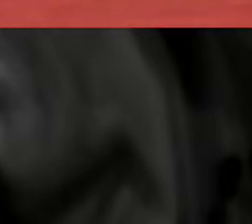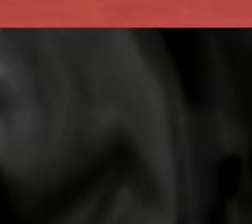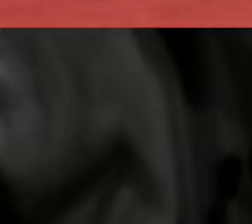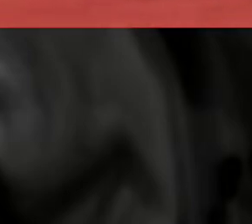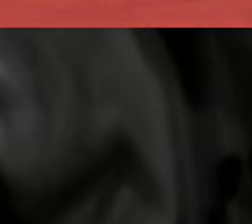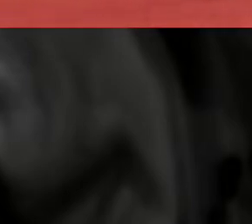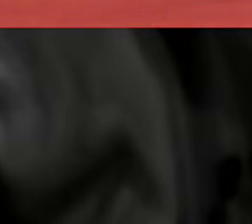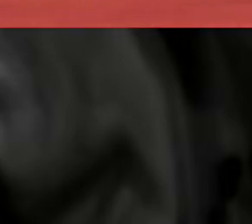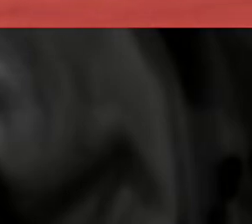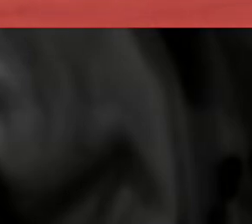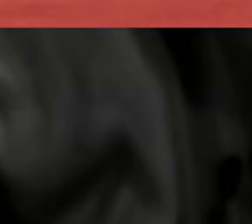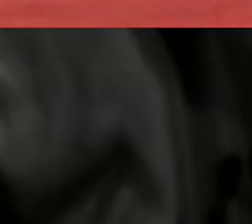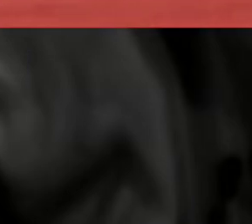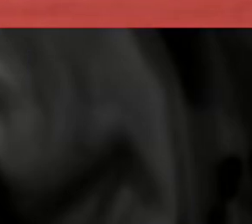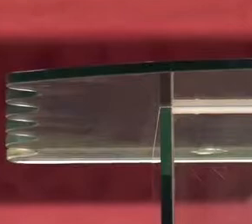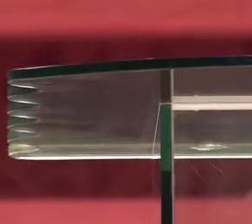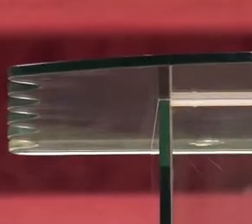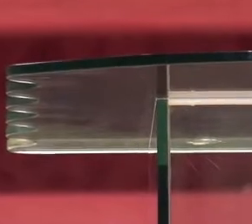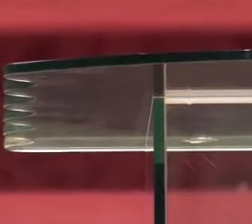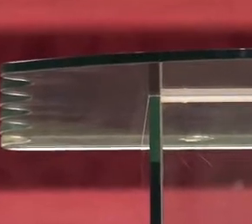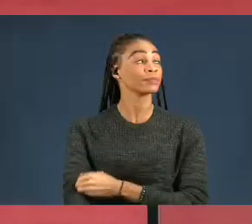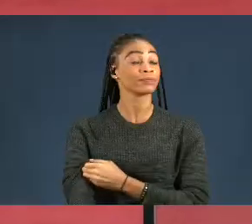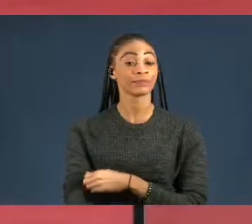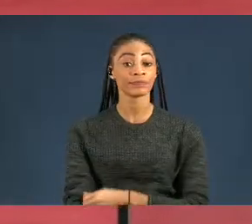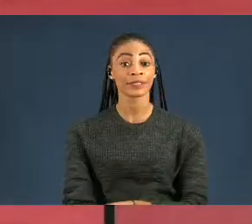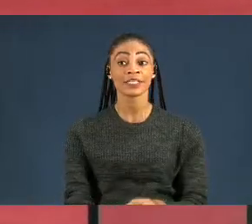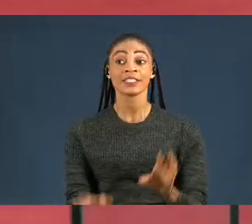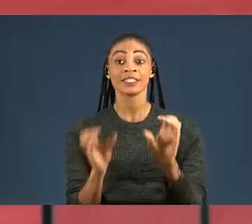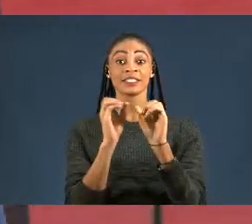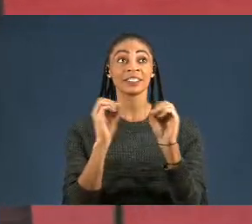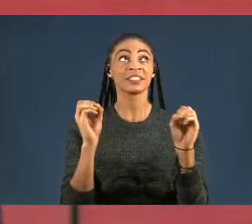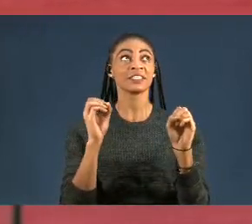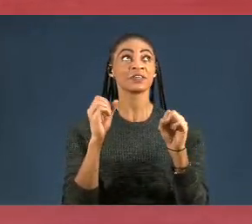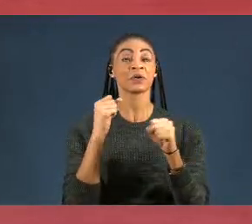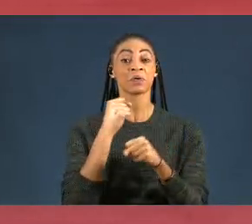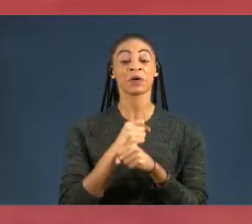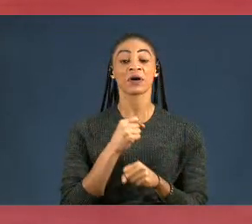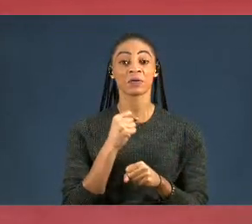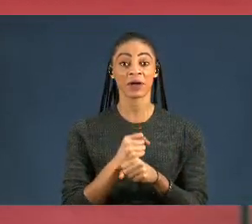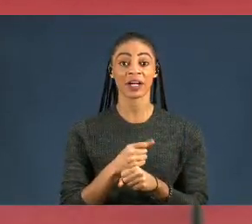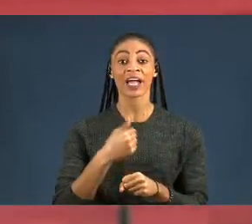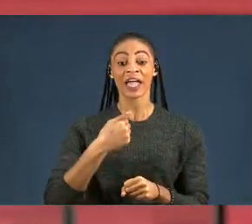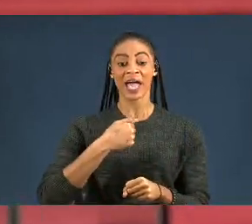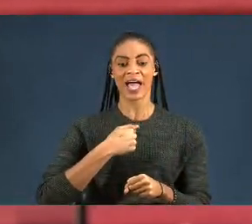when we got married, ata hafanyagi kazi. I am the one who does everything here.